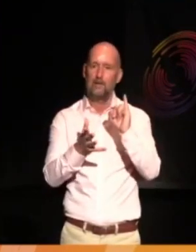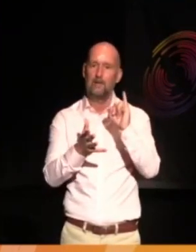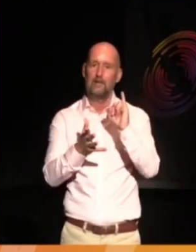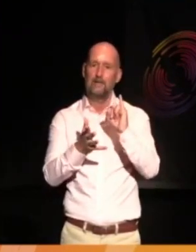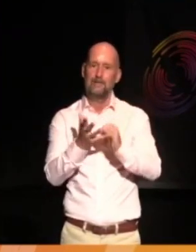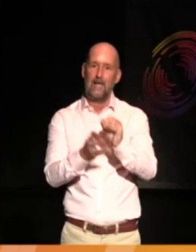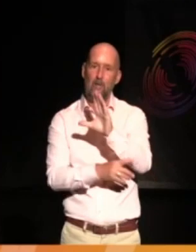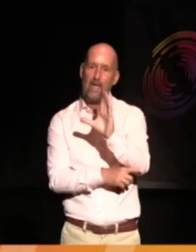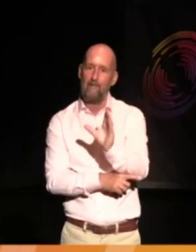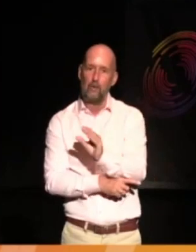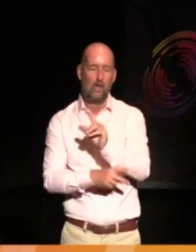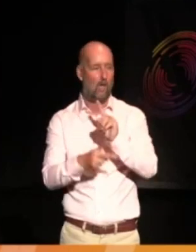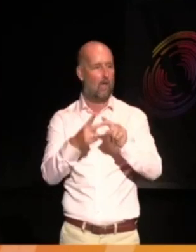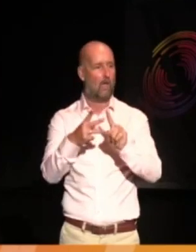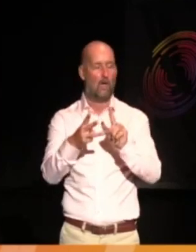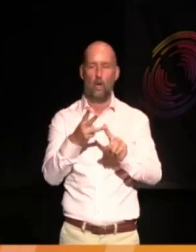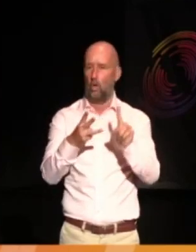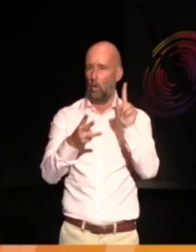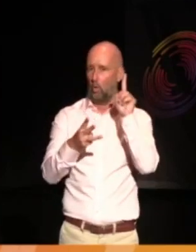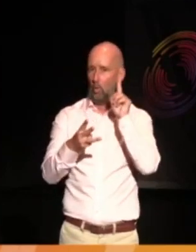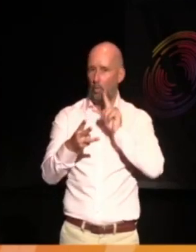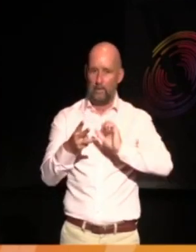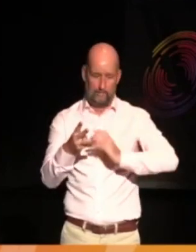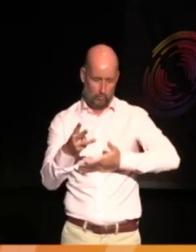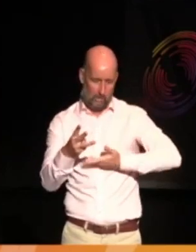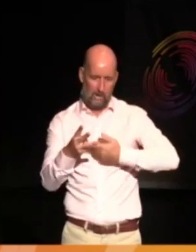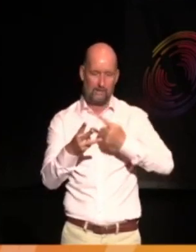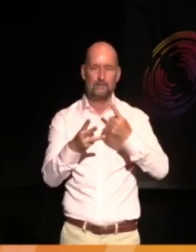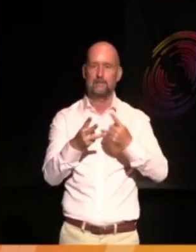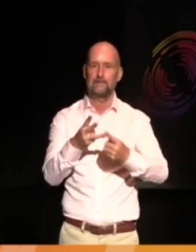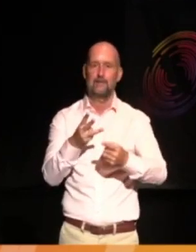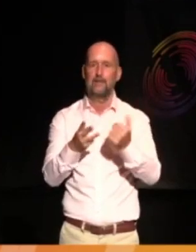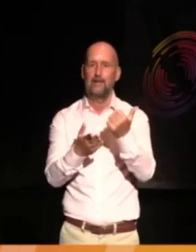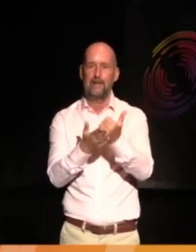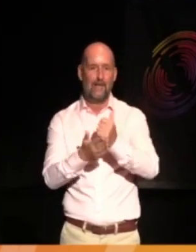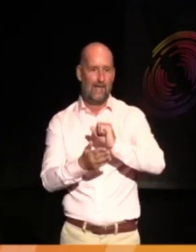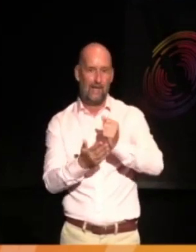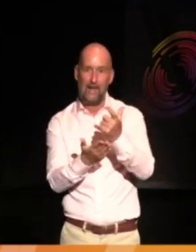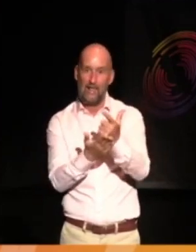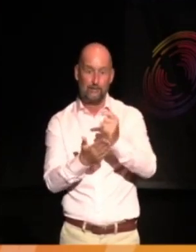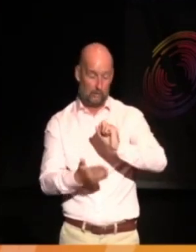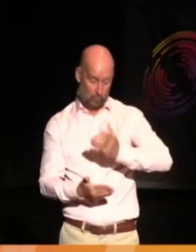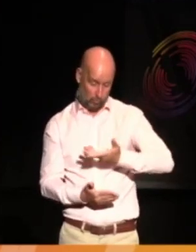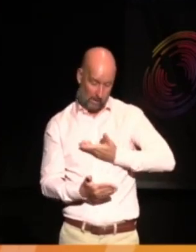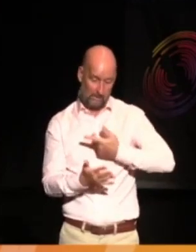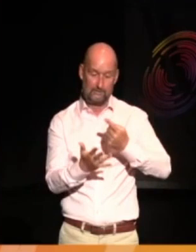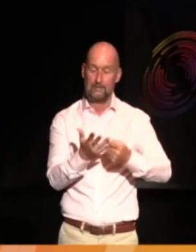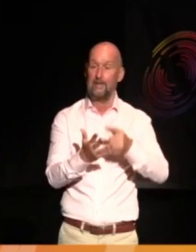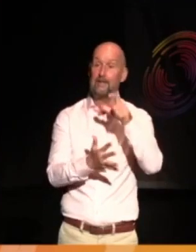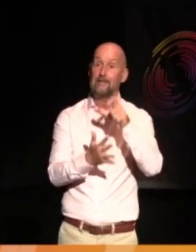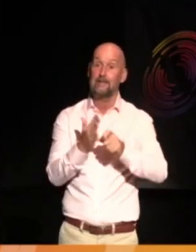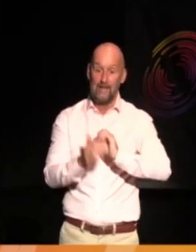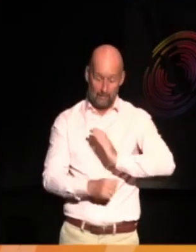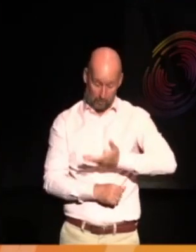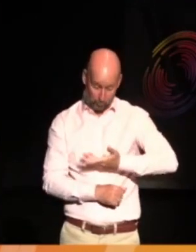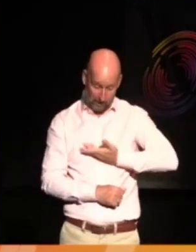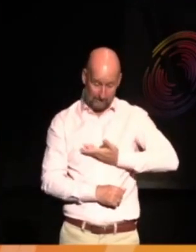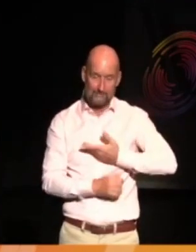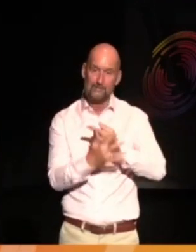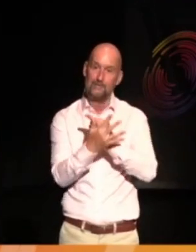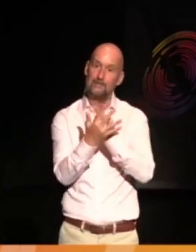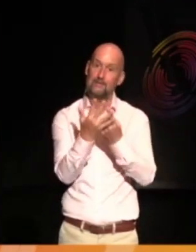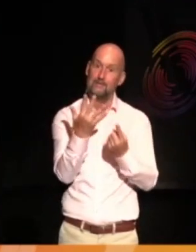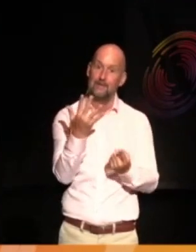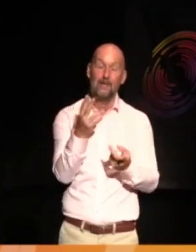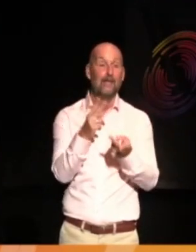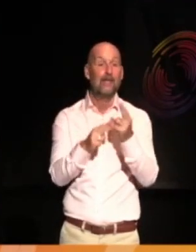gay rights, about women's rights, about disabled rights, which is, if we're not careful, then, you know,